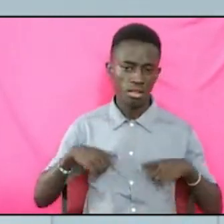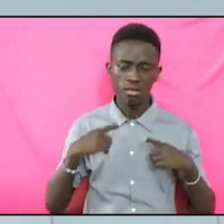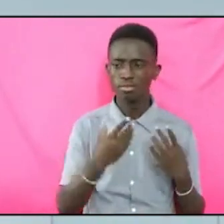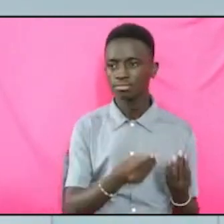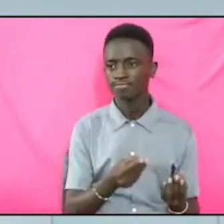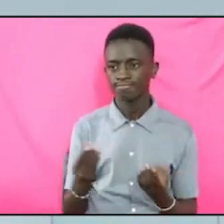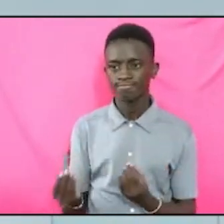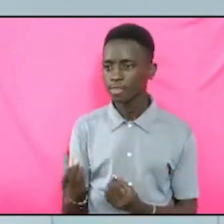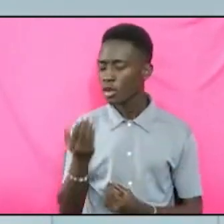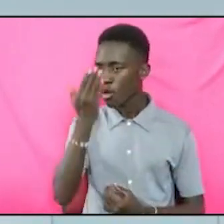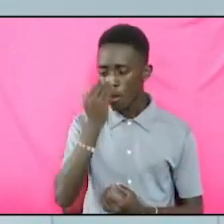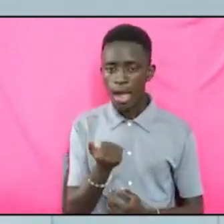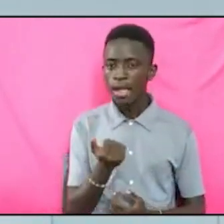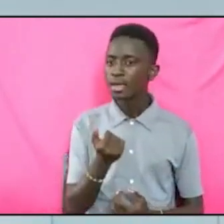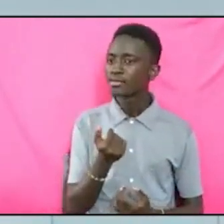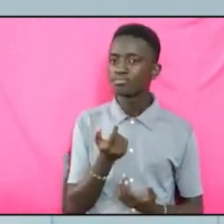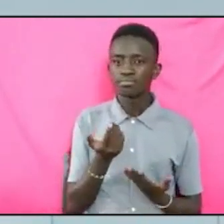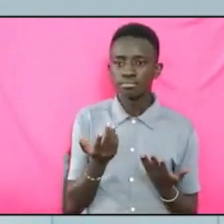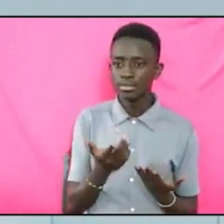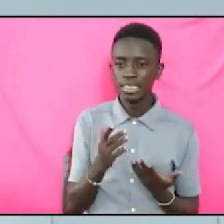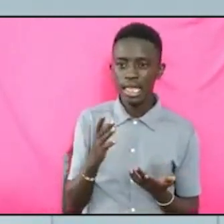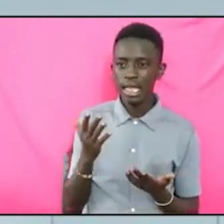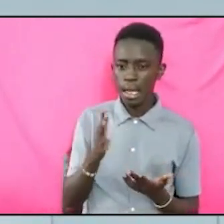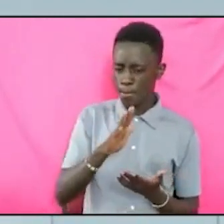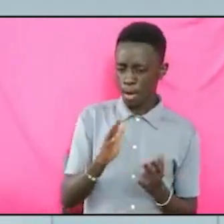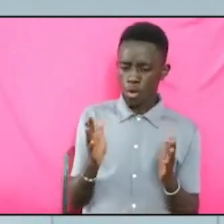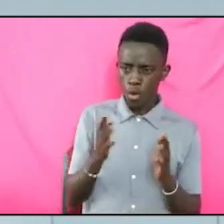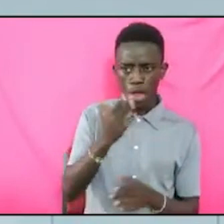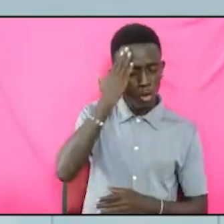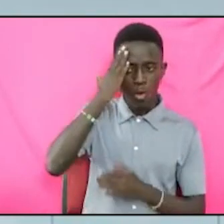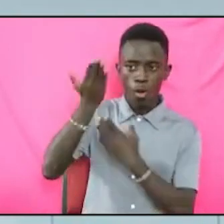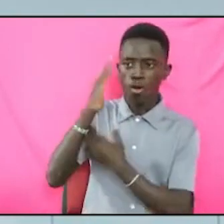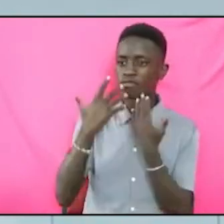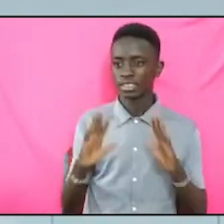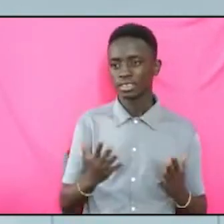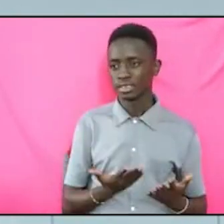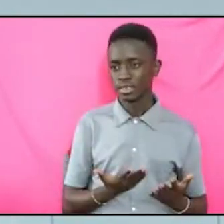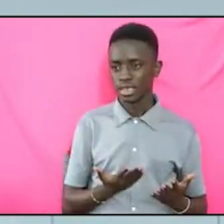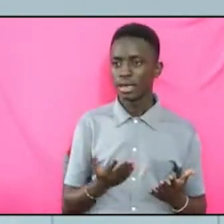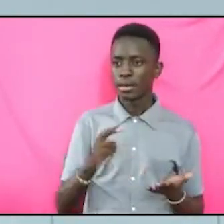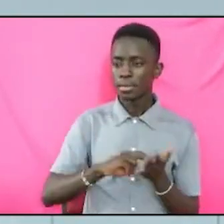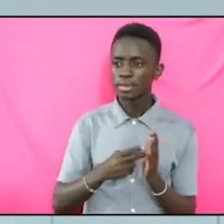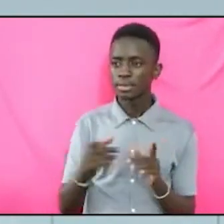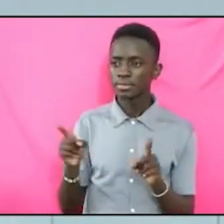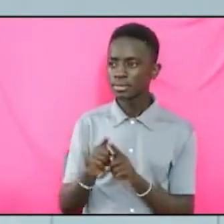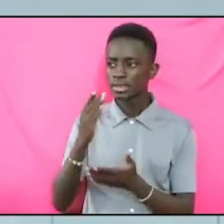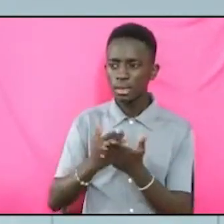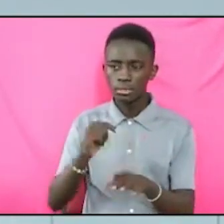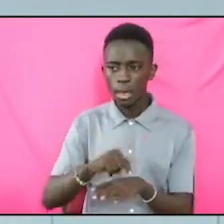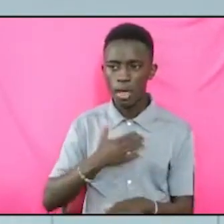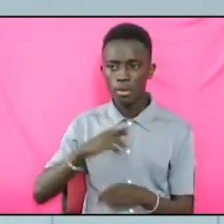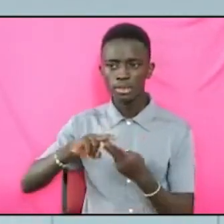relationships. Reverend Tarus talked about that some few weeks ago, that sometimes our relationship with the Lord is so important